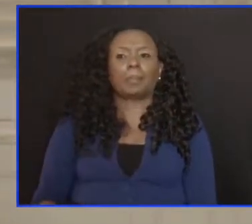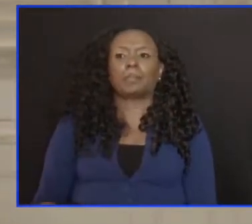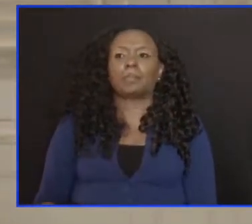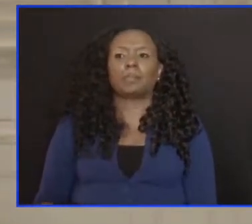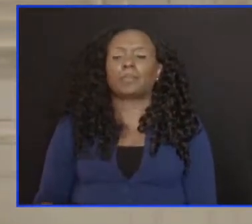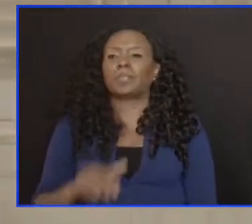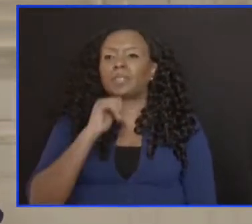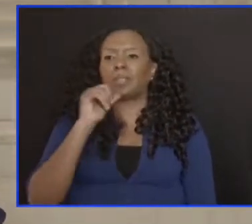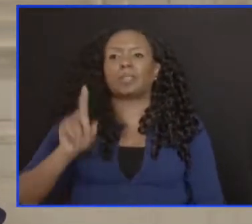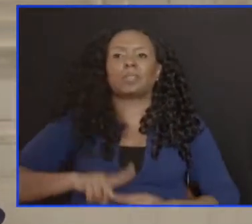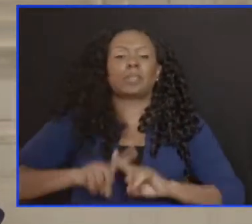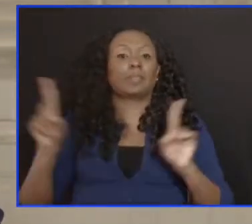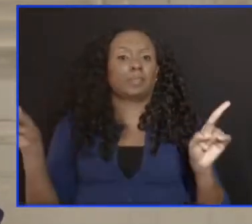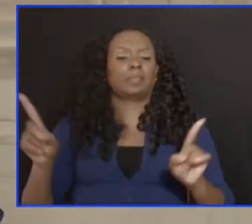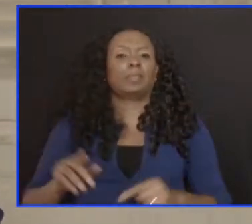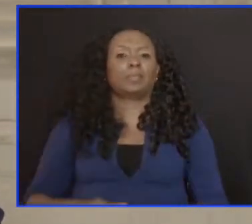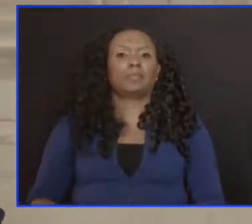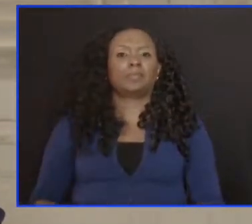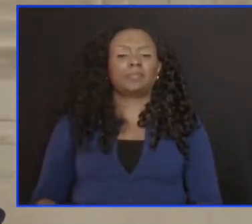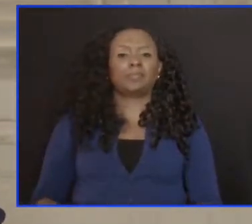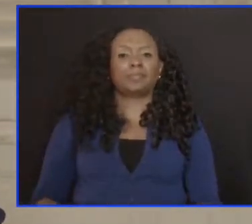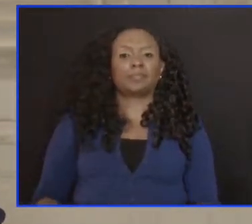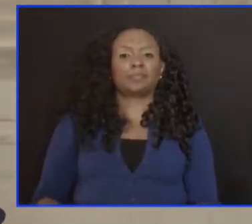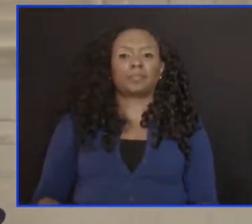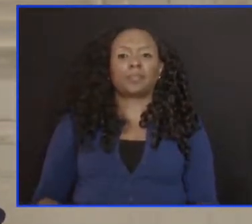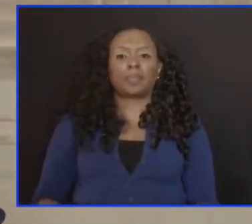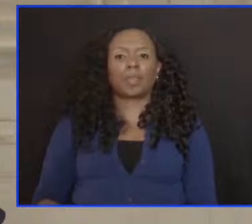no difference. And I think the point is here